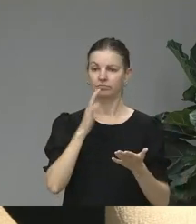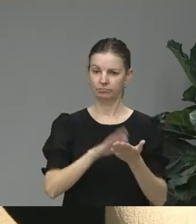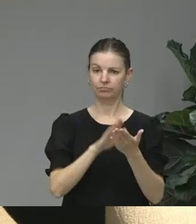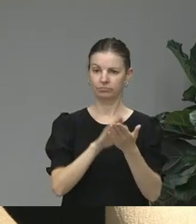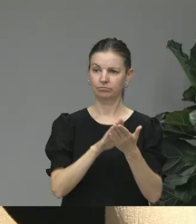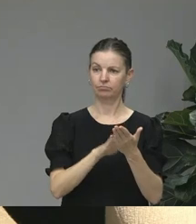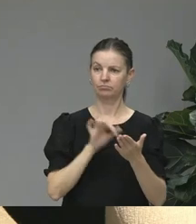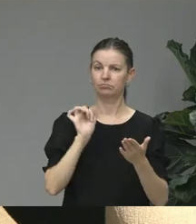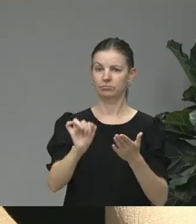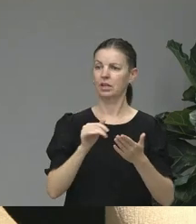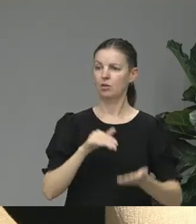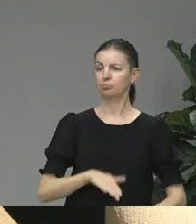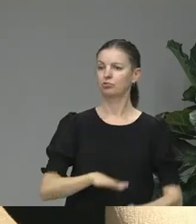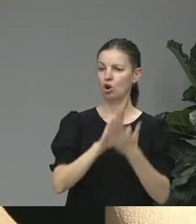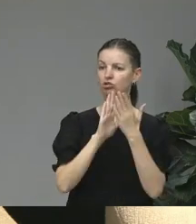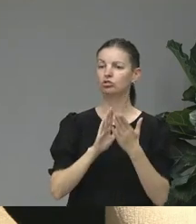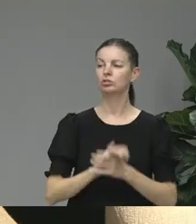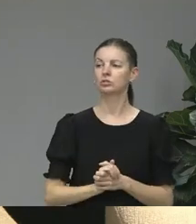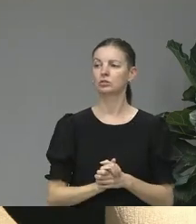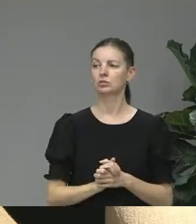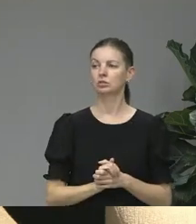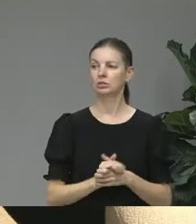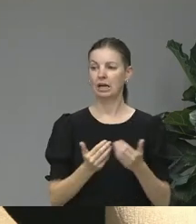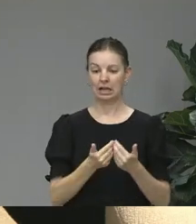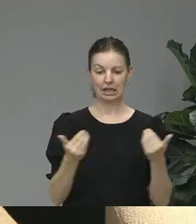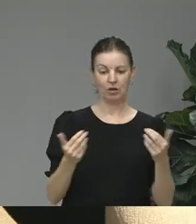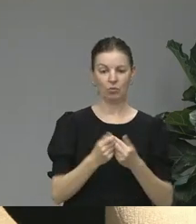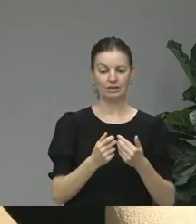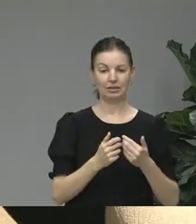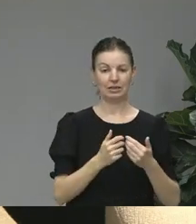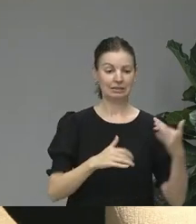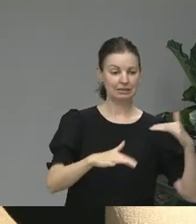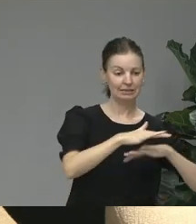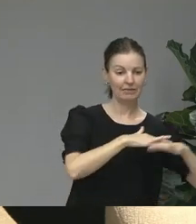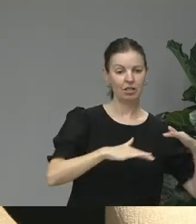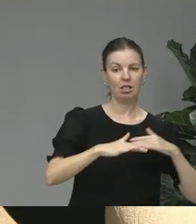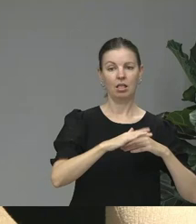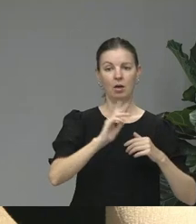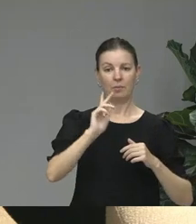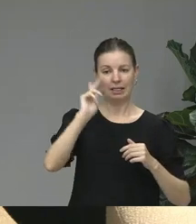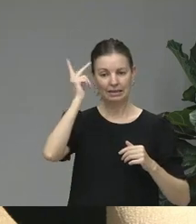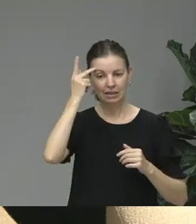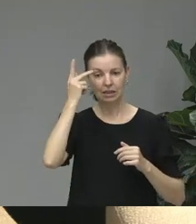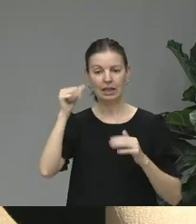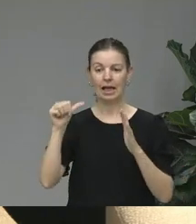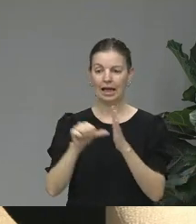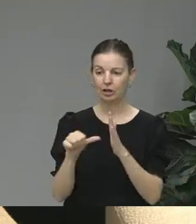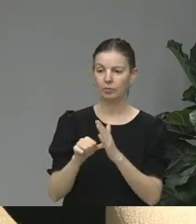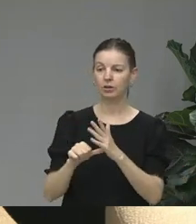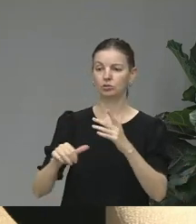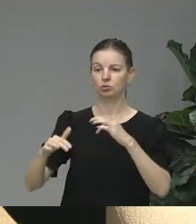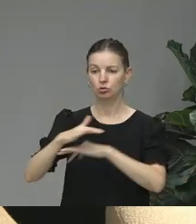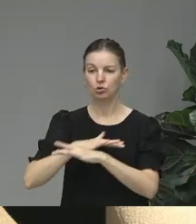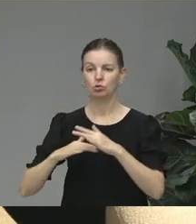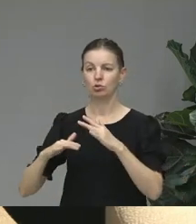approach in that regard. The distinction between civil and political rights and economic, social and cultural rights is a relic of